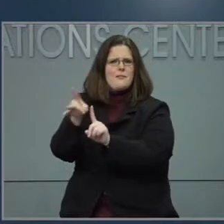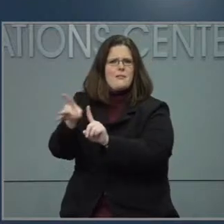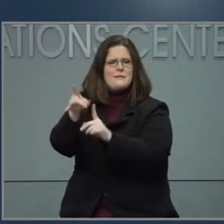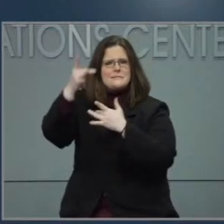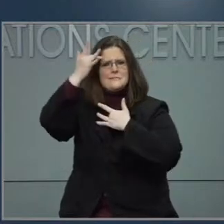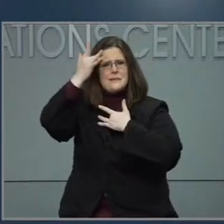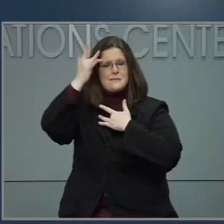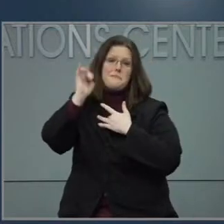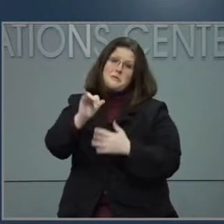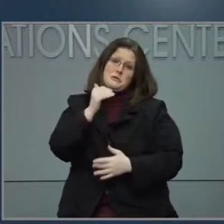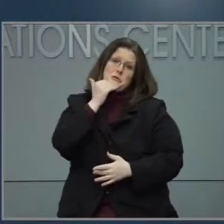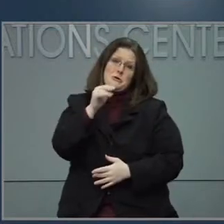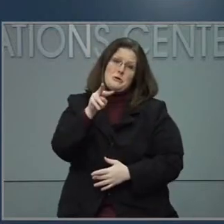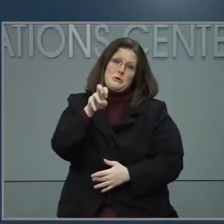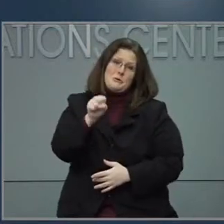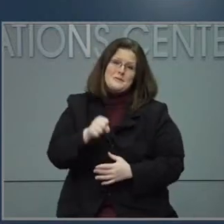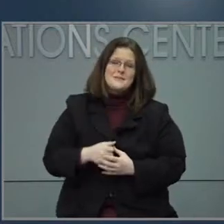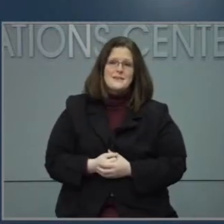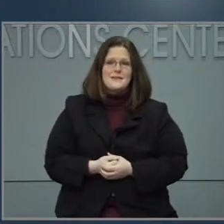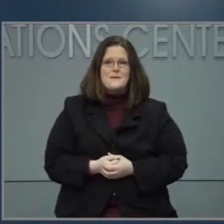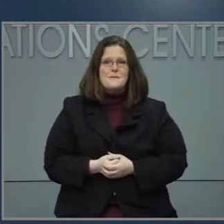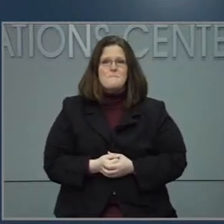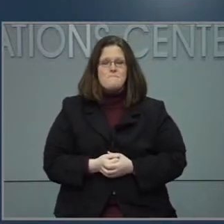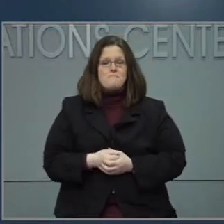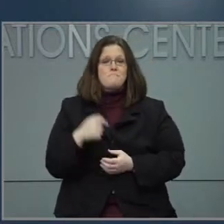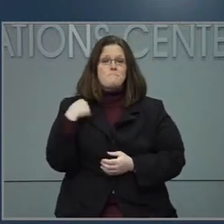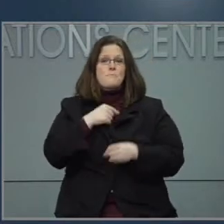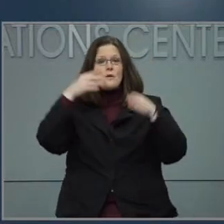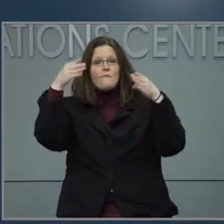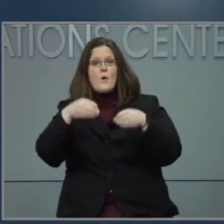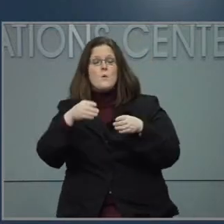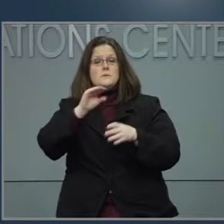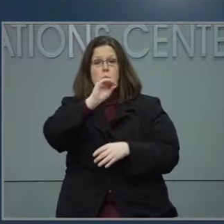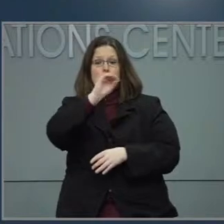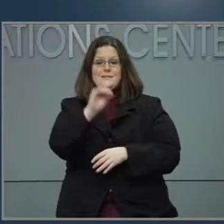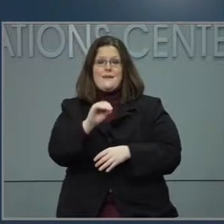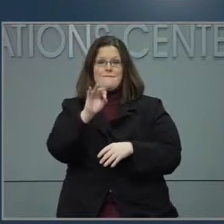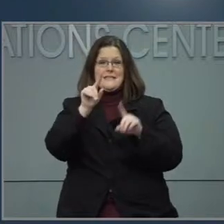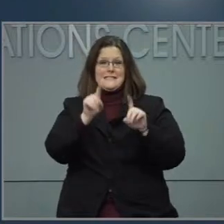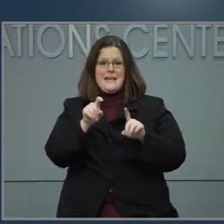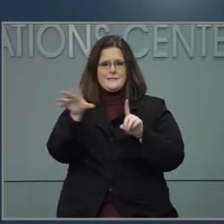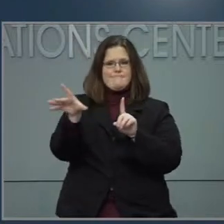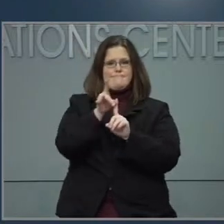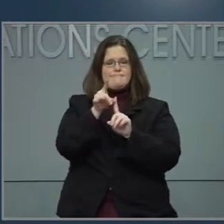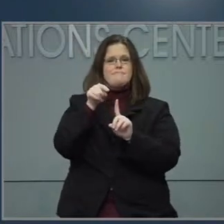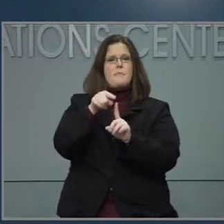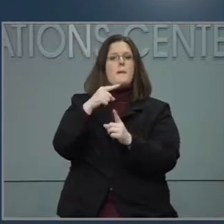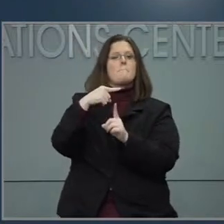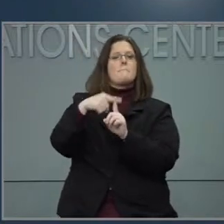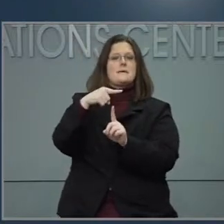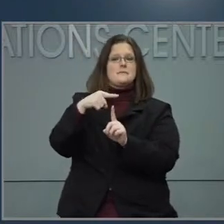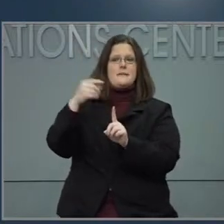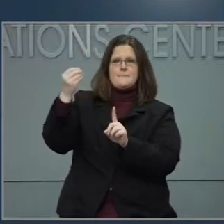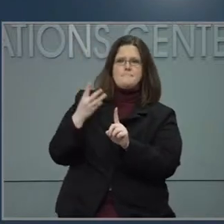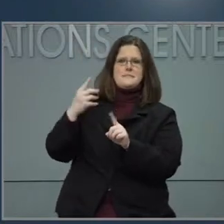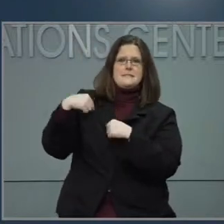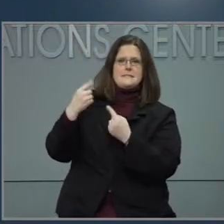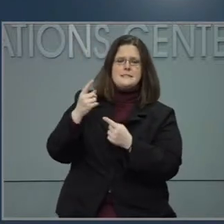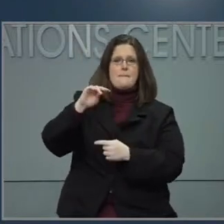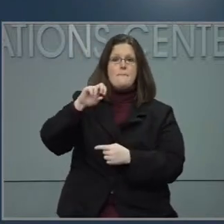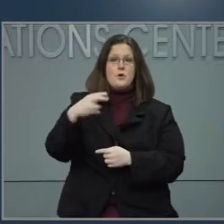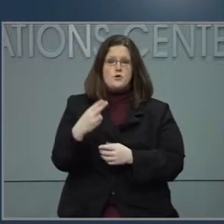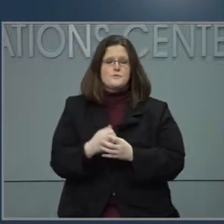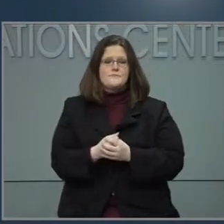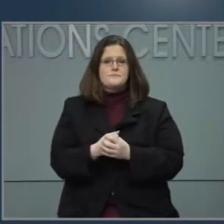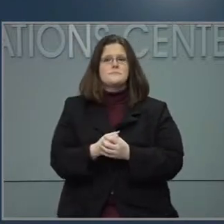We also look at the percent of tests that are positive since March. Looking at the yellow line, the percent of